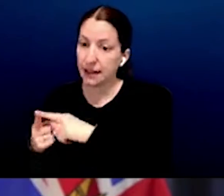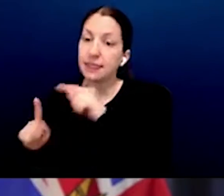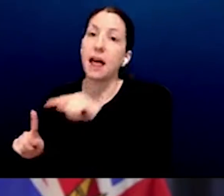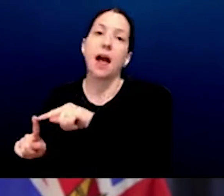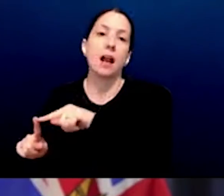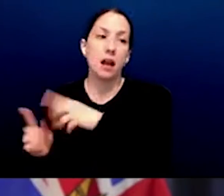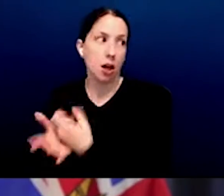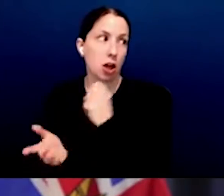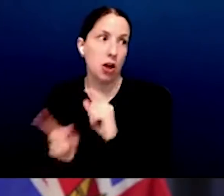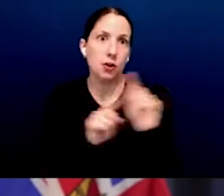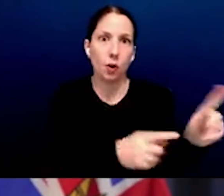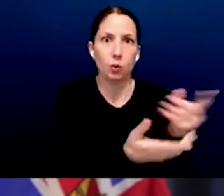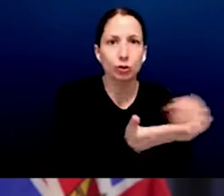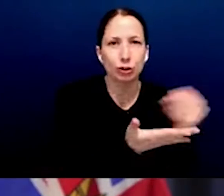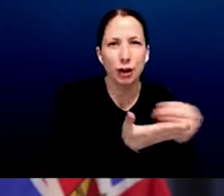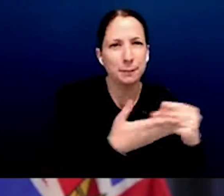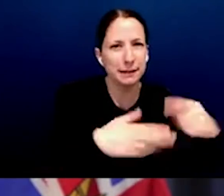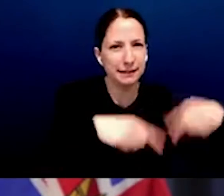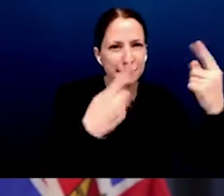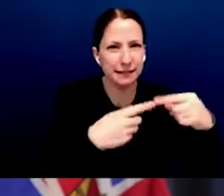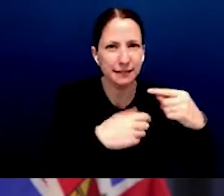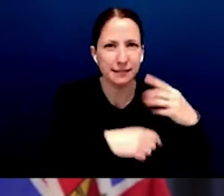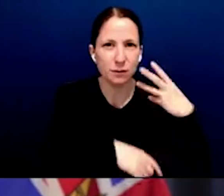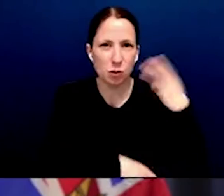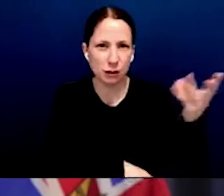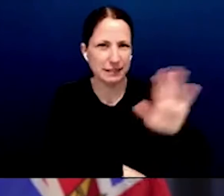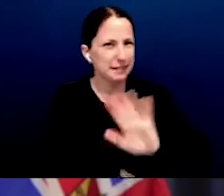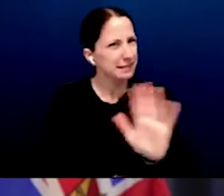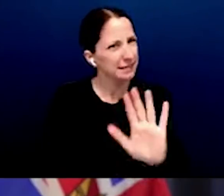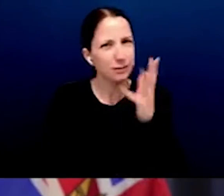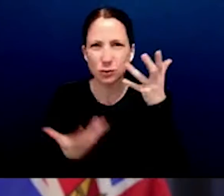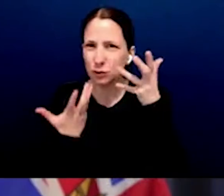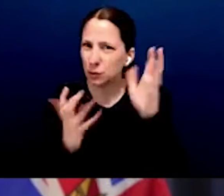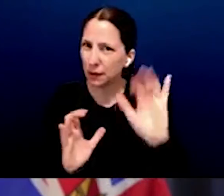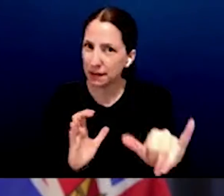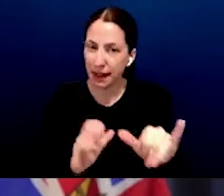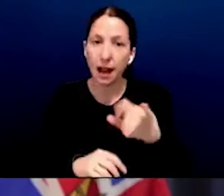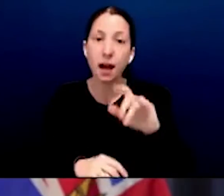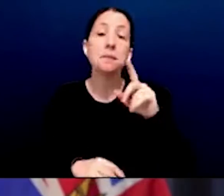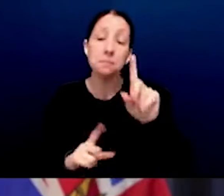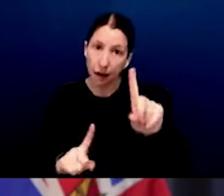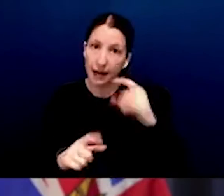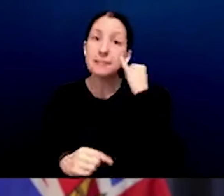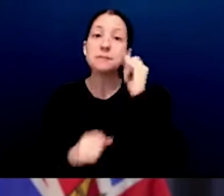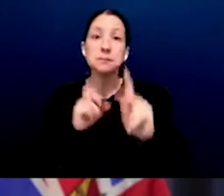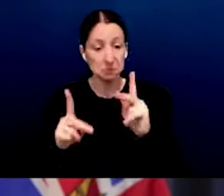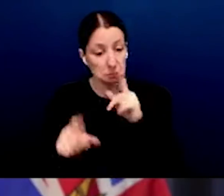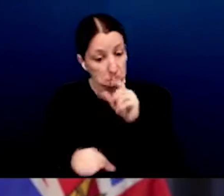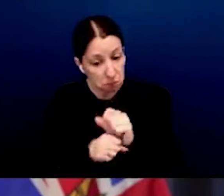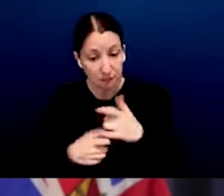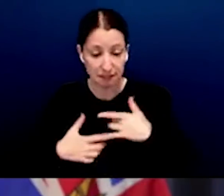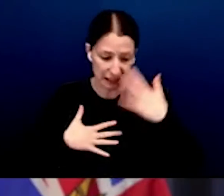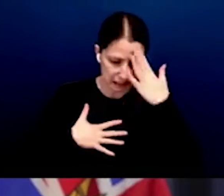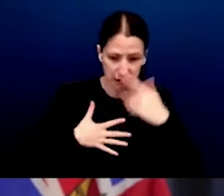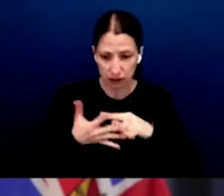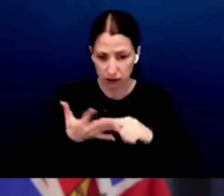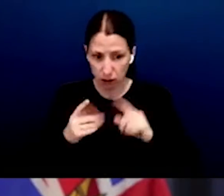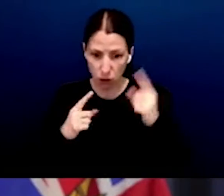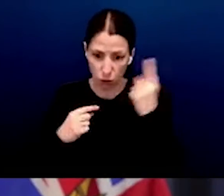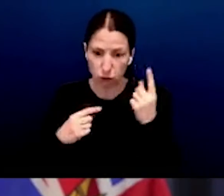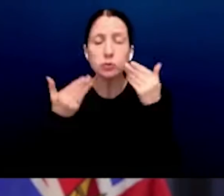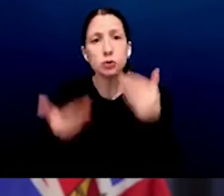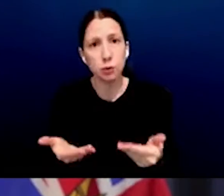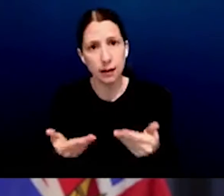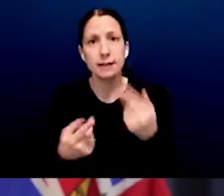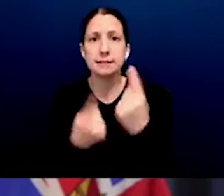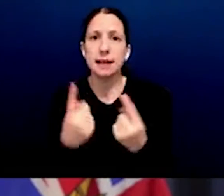so that they can take preventative measures to protect their families if they are COVID positive. So there's a whole bunch of question marks in my